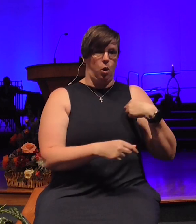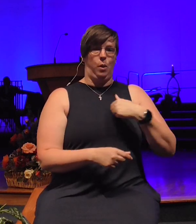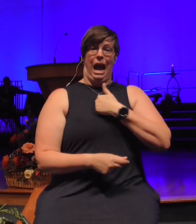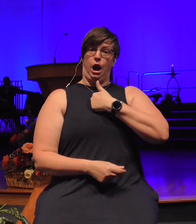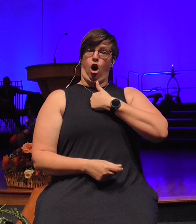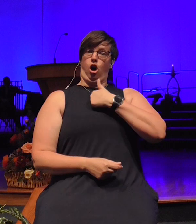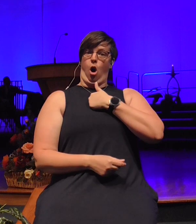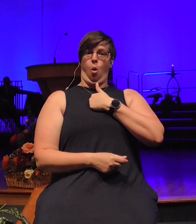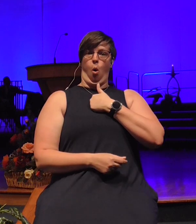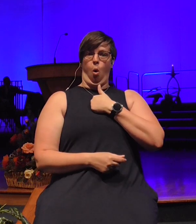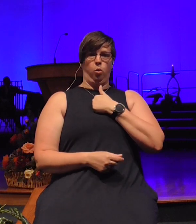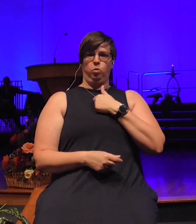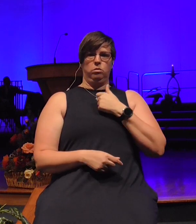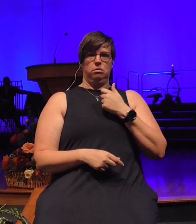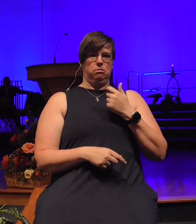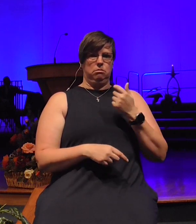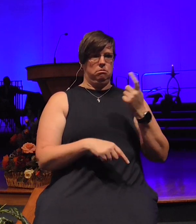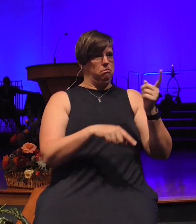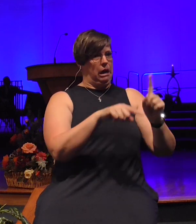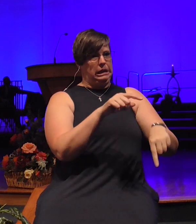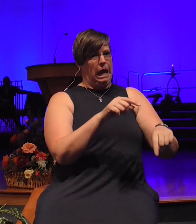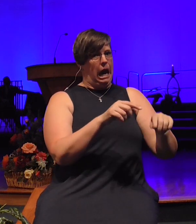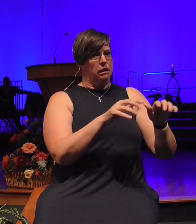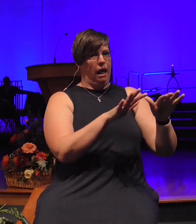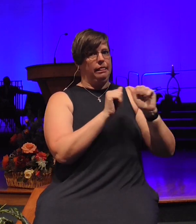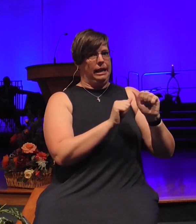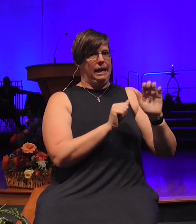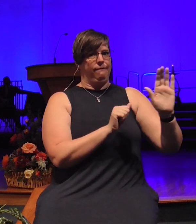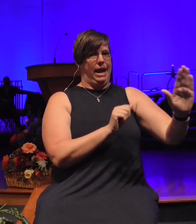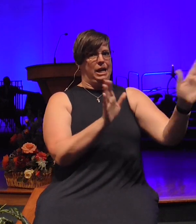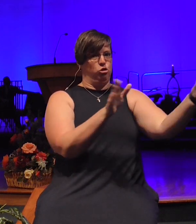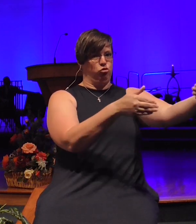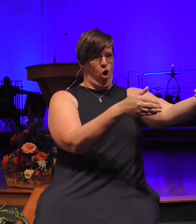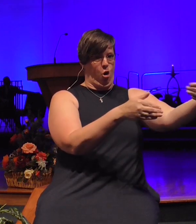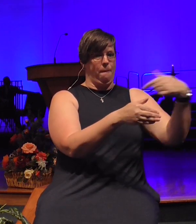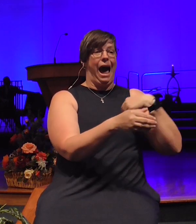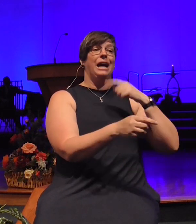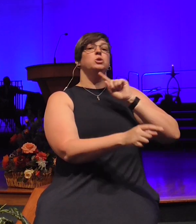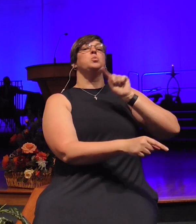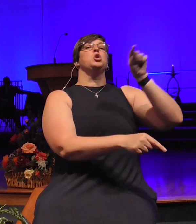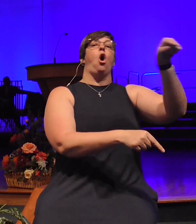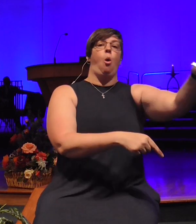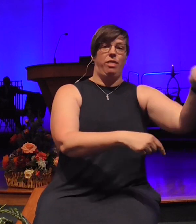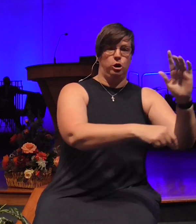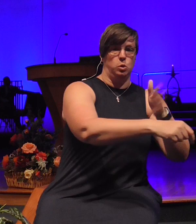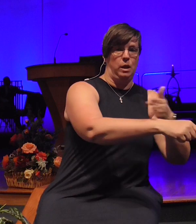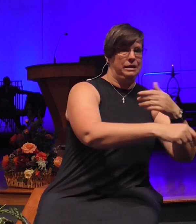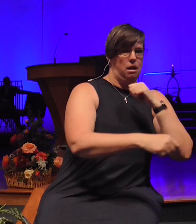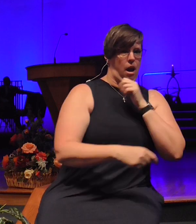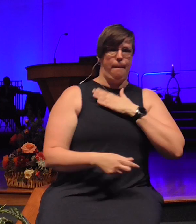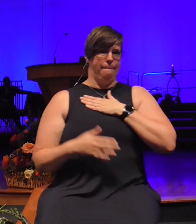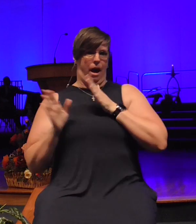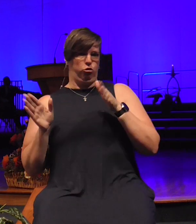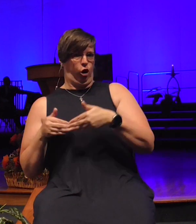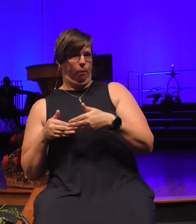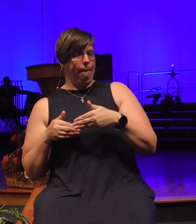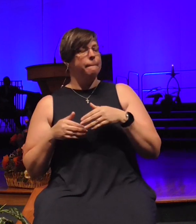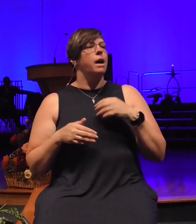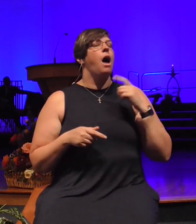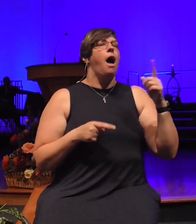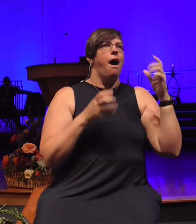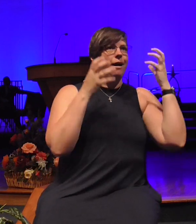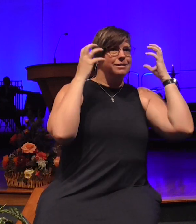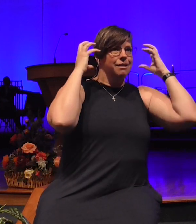our own record players as kids that weren't allowed to leave his room. You could put on the headphones and put the needle on the groove, and